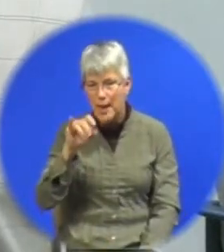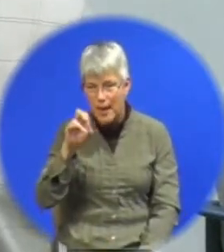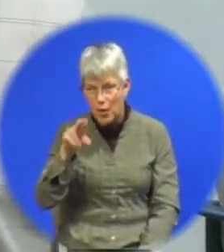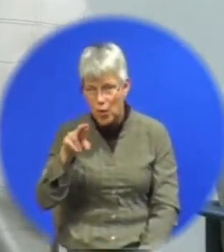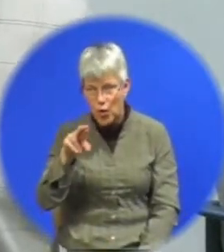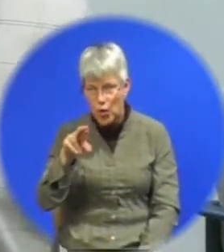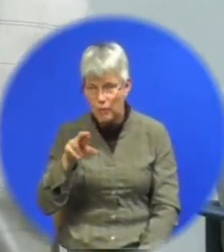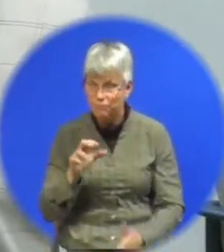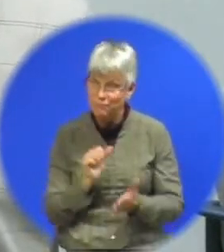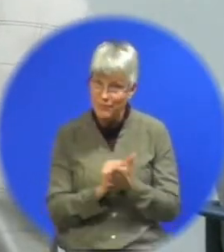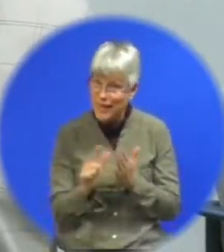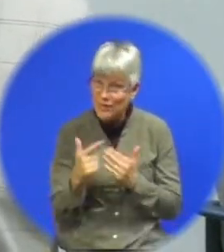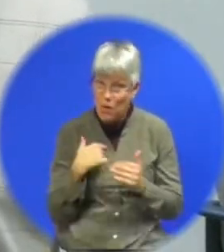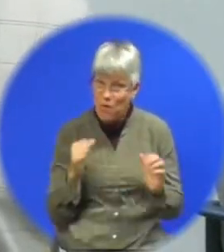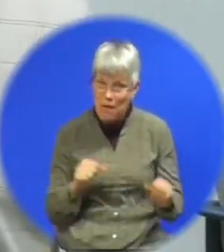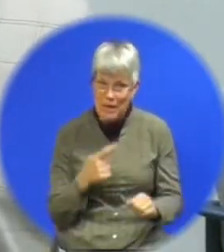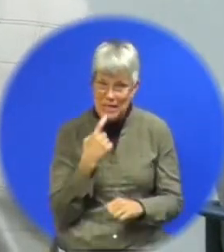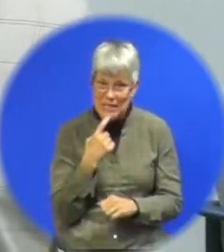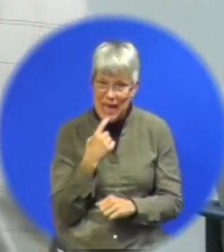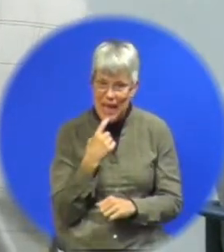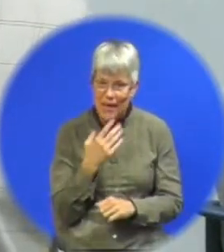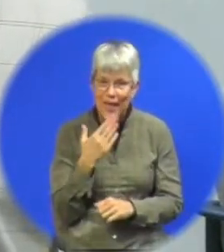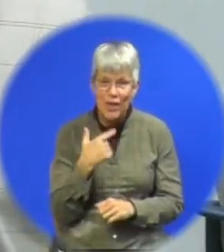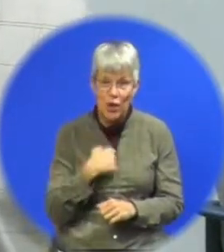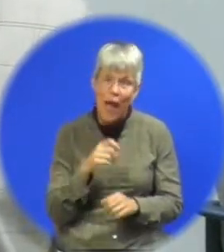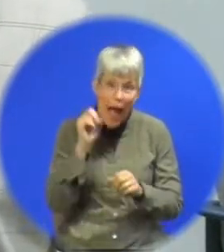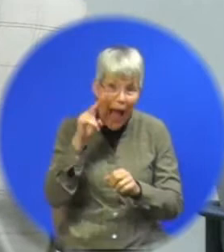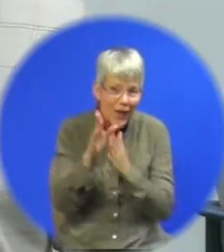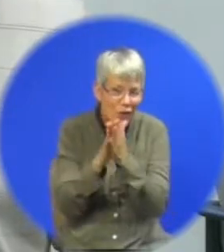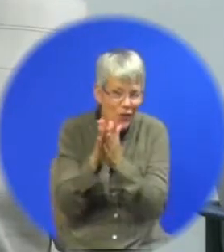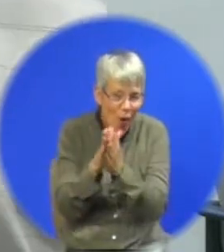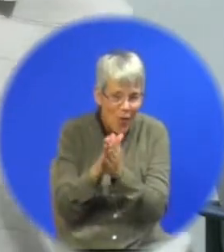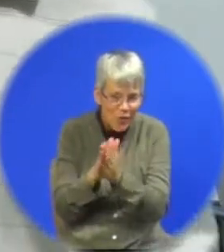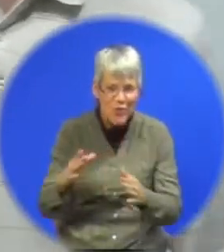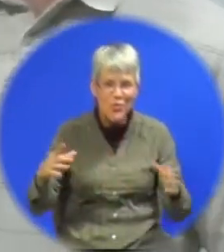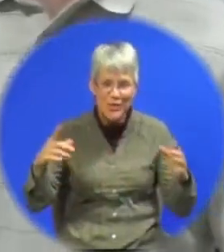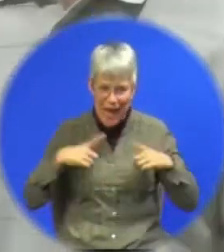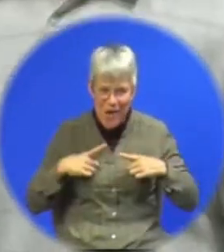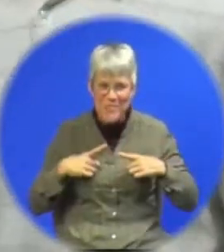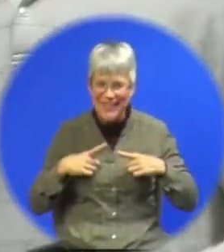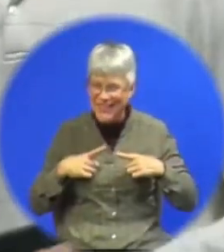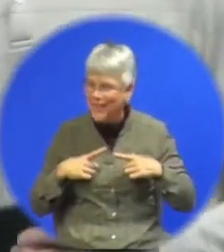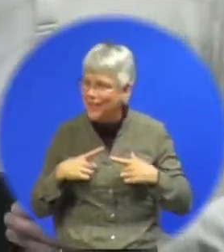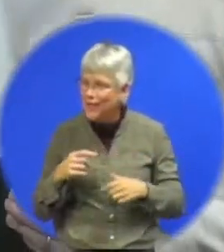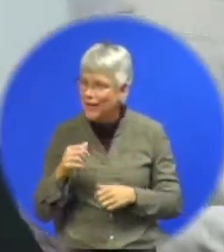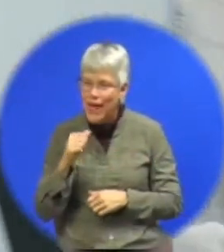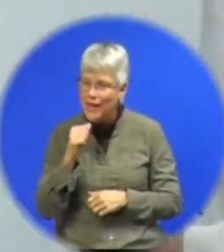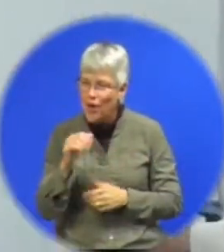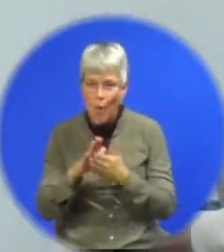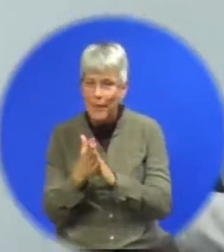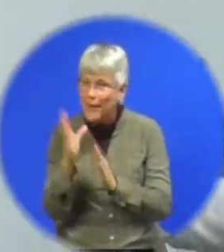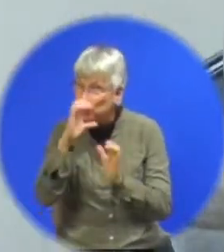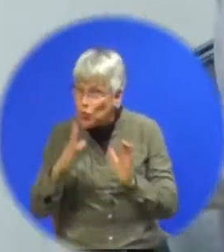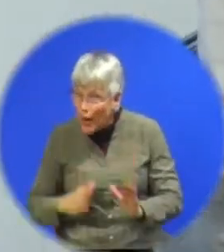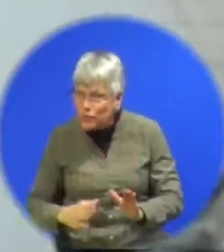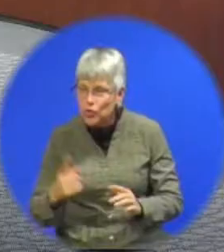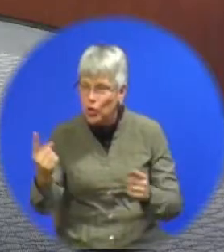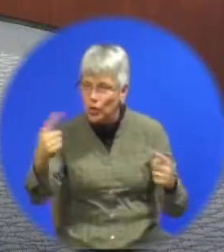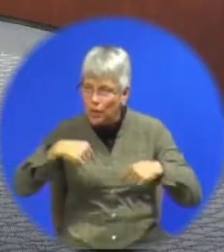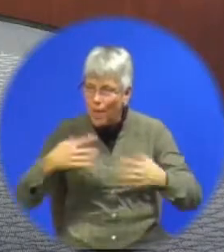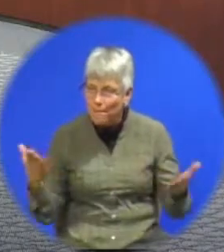That's all I can say, but thank you, and I do look forward to retirement. Thank you, Scott. Don't be a stranger.